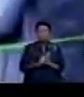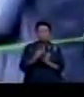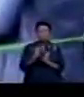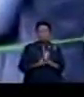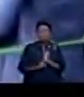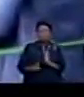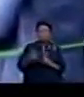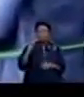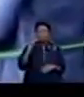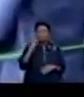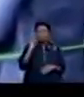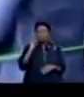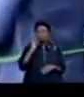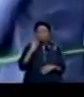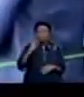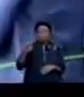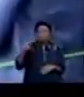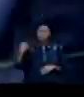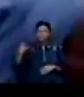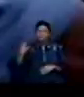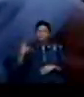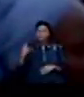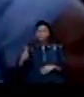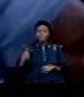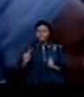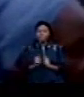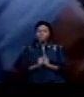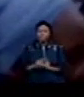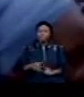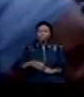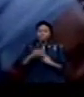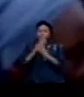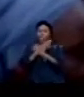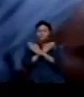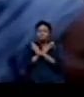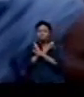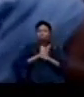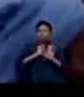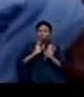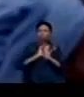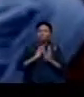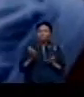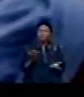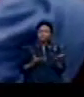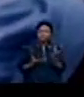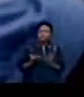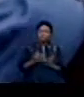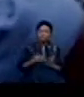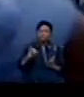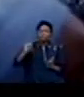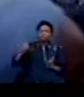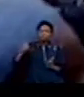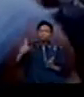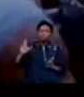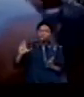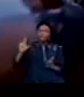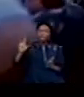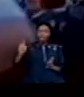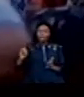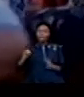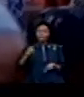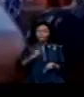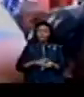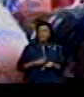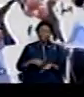for us. Let us go, we pray thee, unto Jordan, and take thence every man